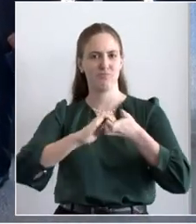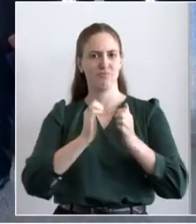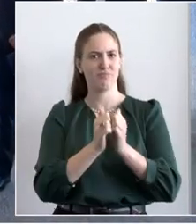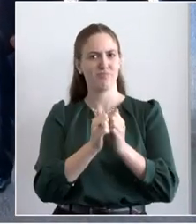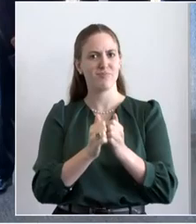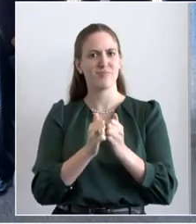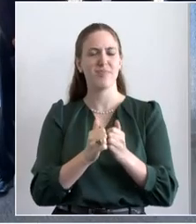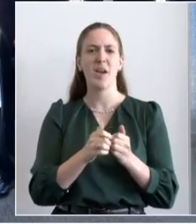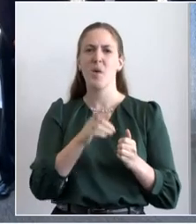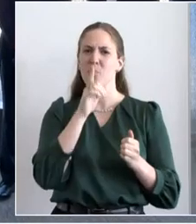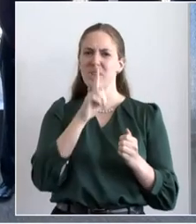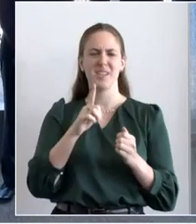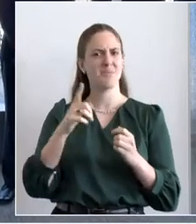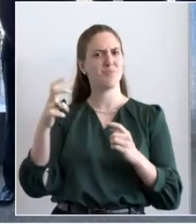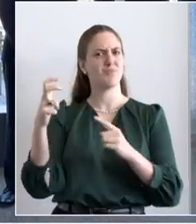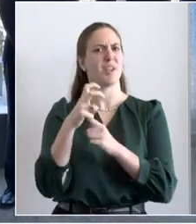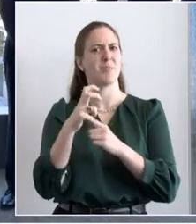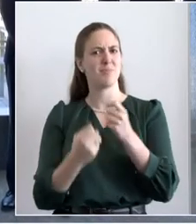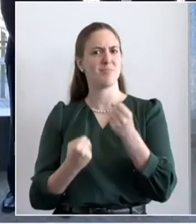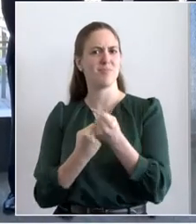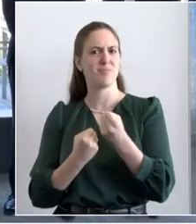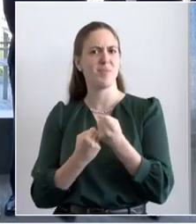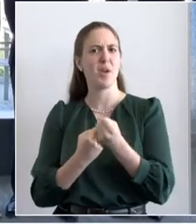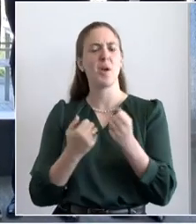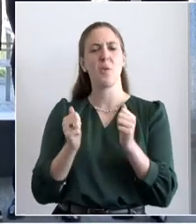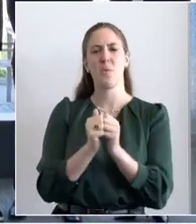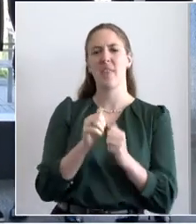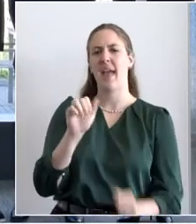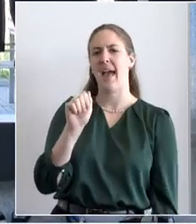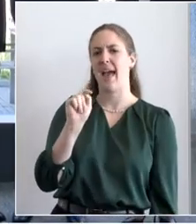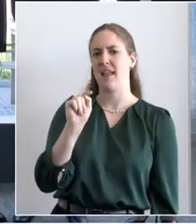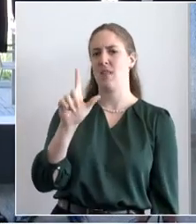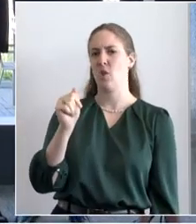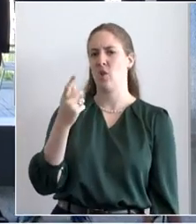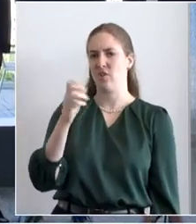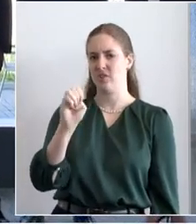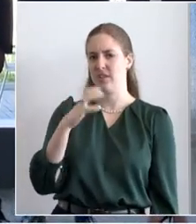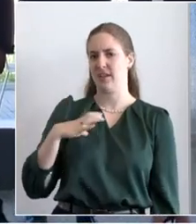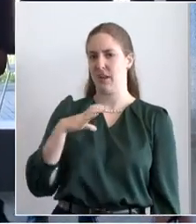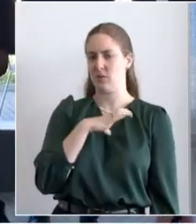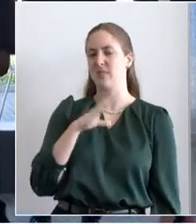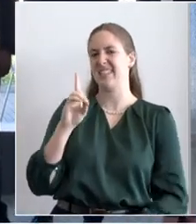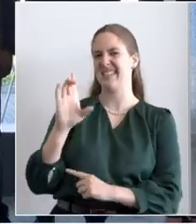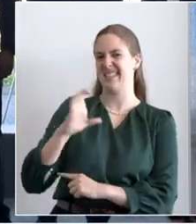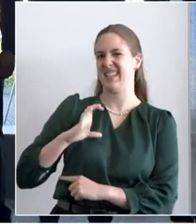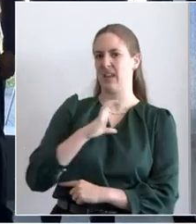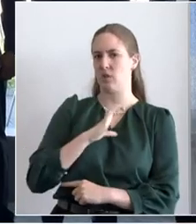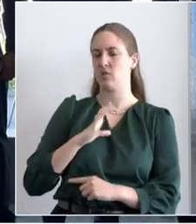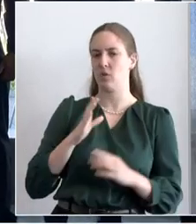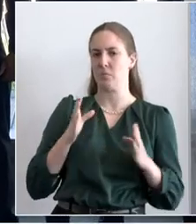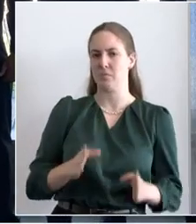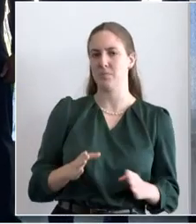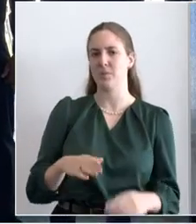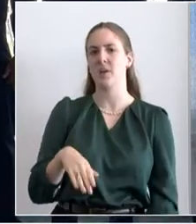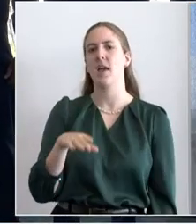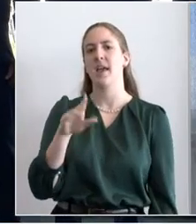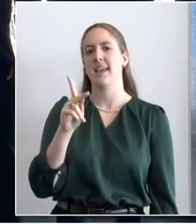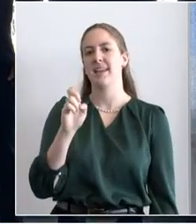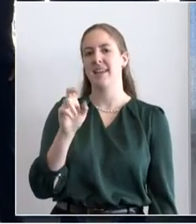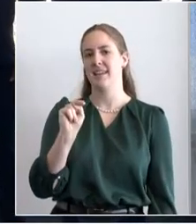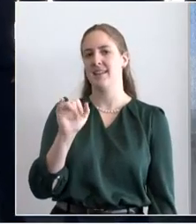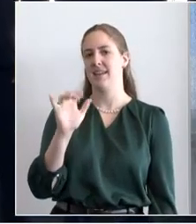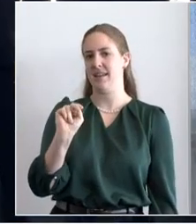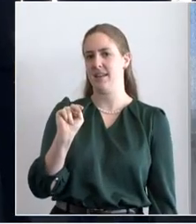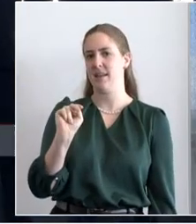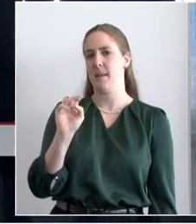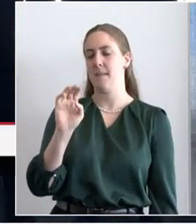been personally championed by at-large Councilman Kenyon McDuffie, who's on his way and should be joining us shortly. And he also